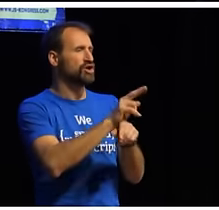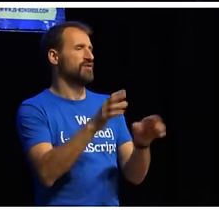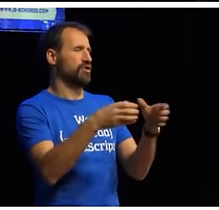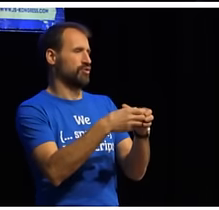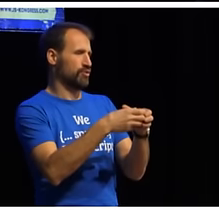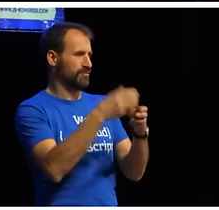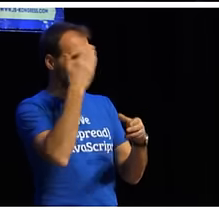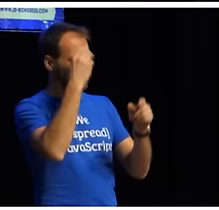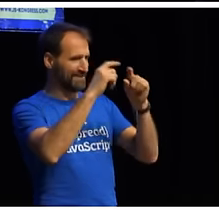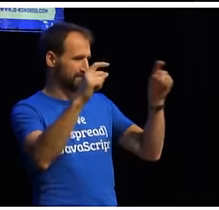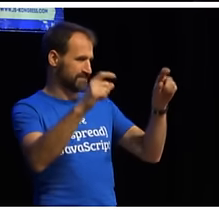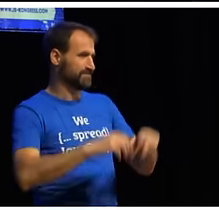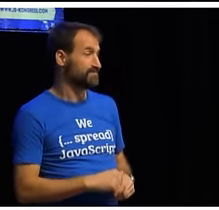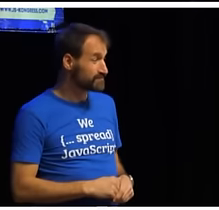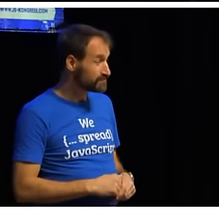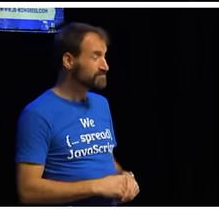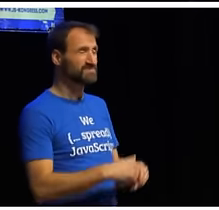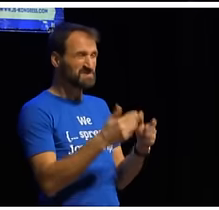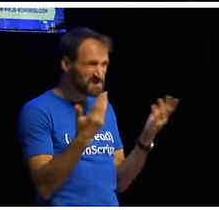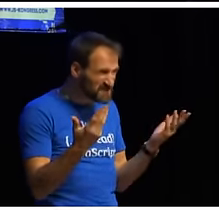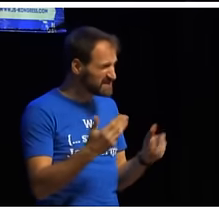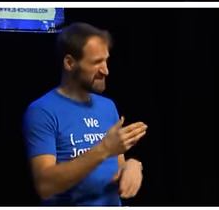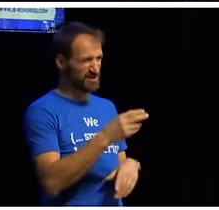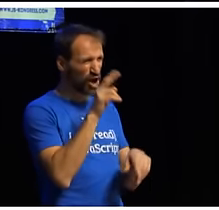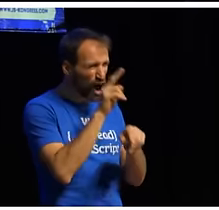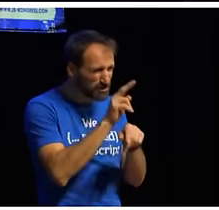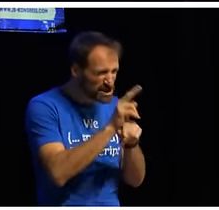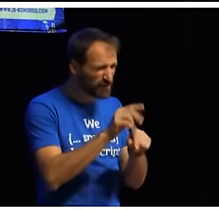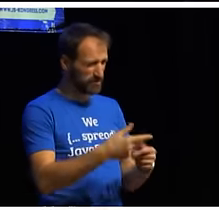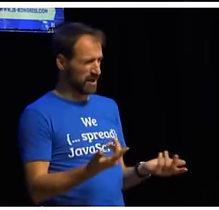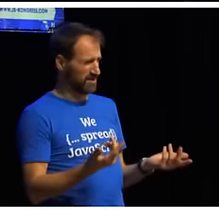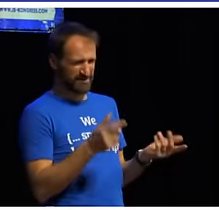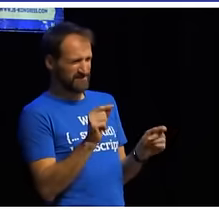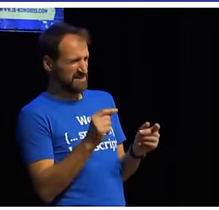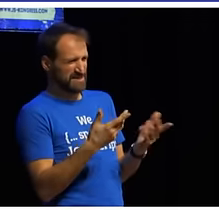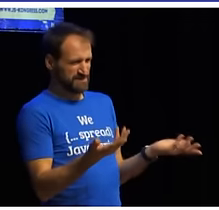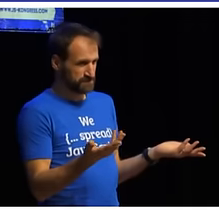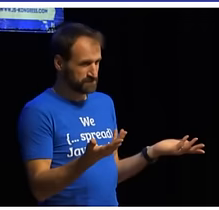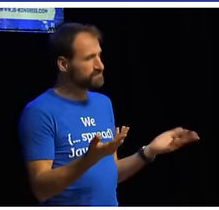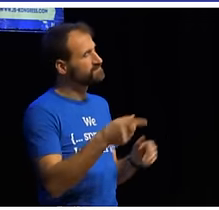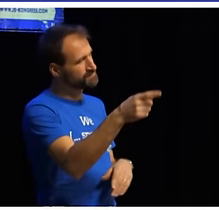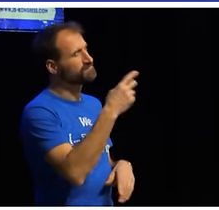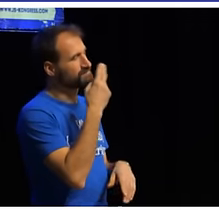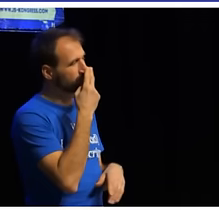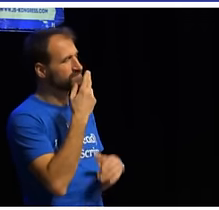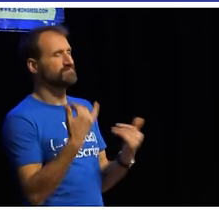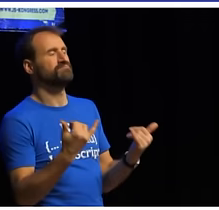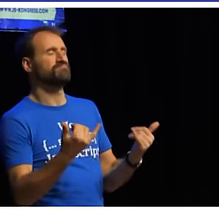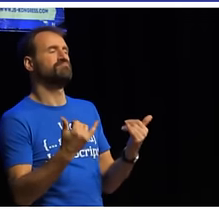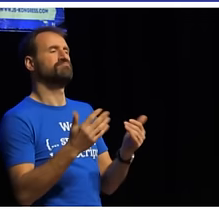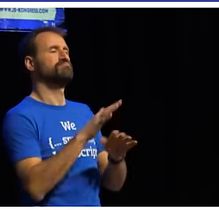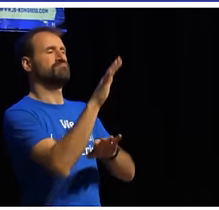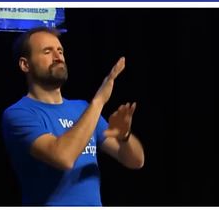So what is actually an observable? So when you look at the current landscape